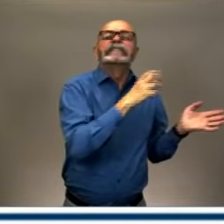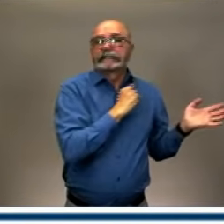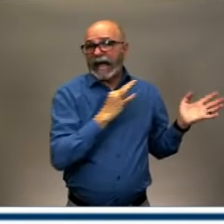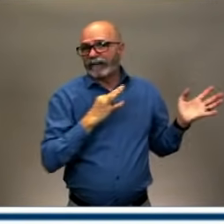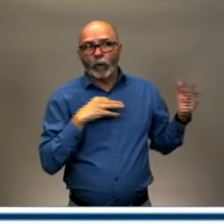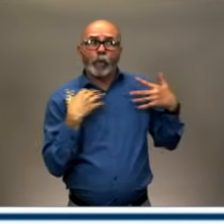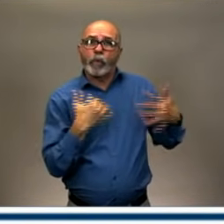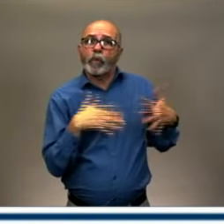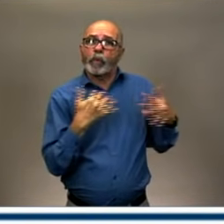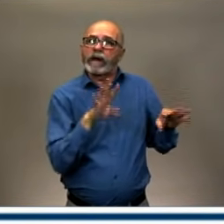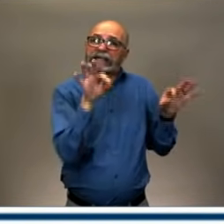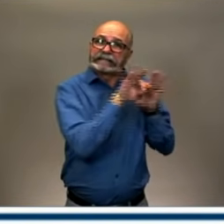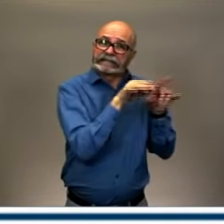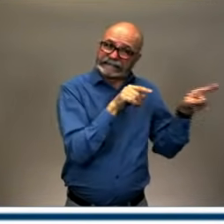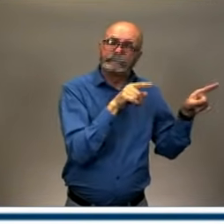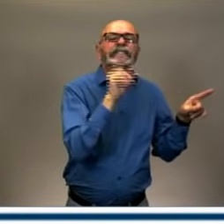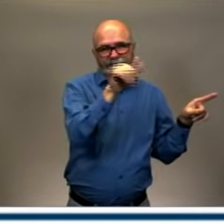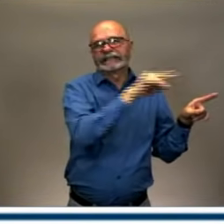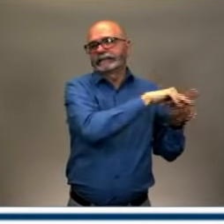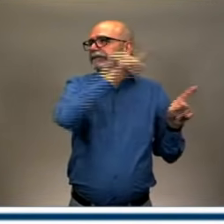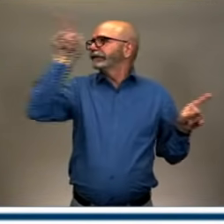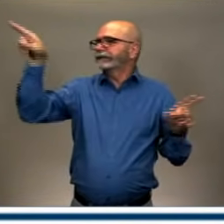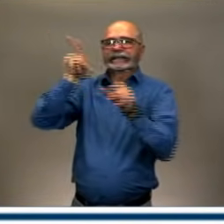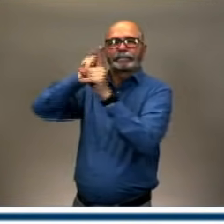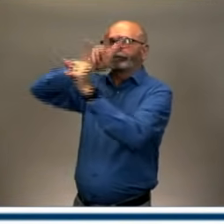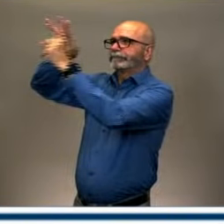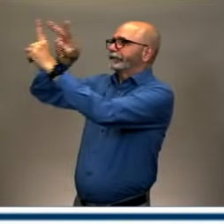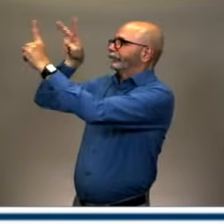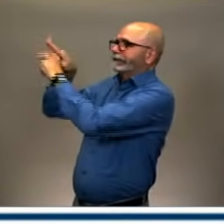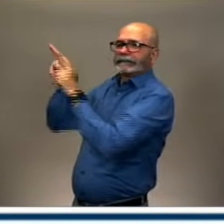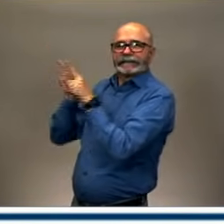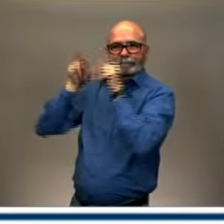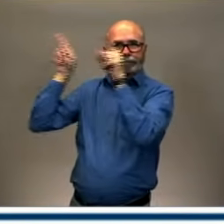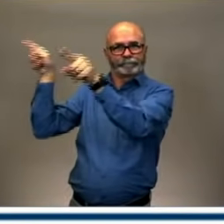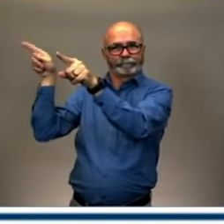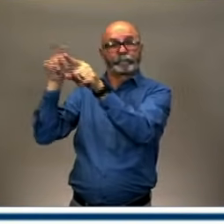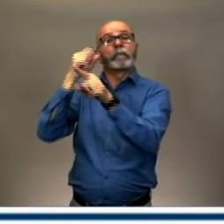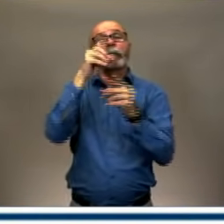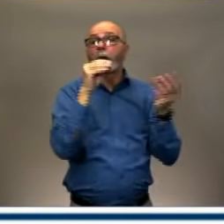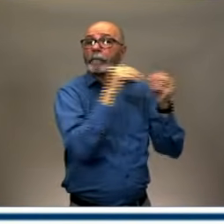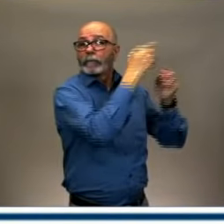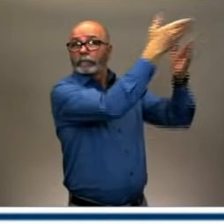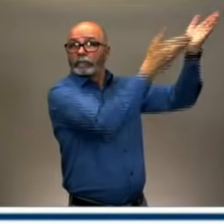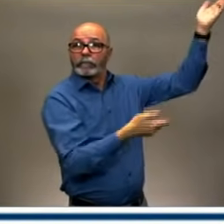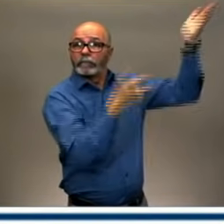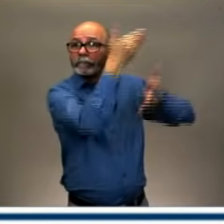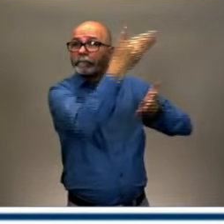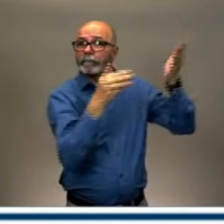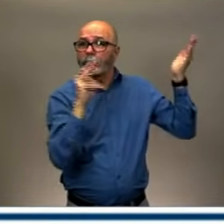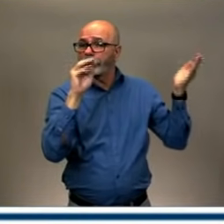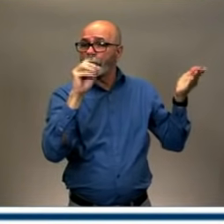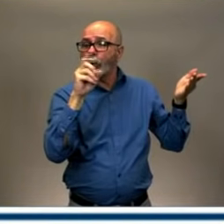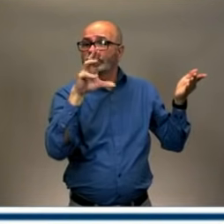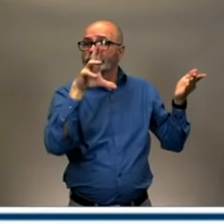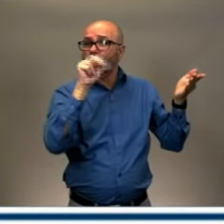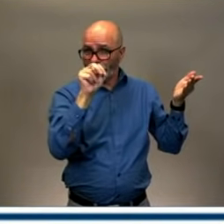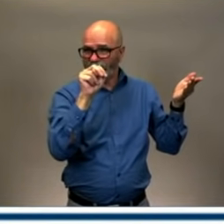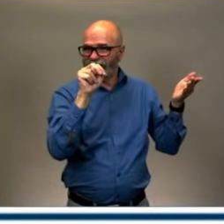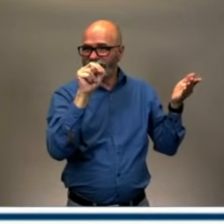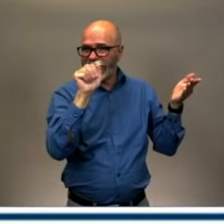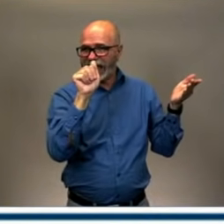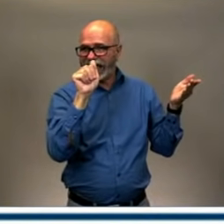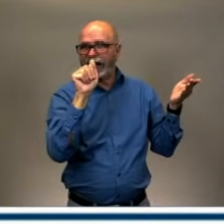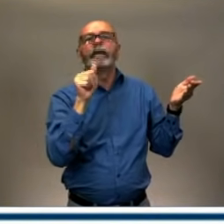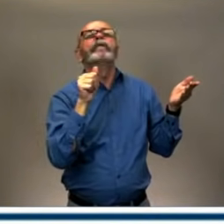those clinics in the hospital. And as we get more Moderna vaccine, we will begin, like we've started with the largest